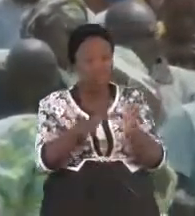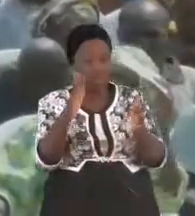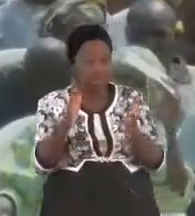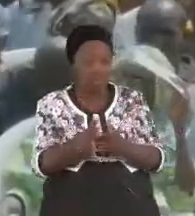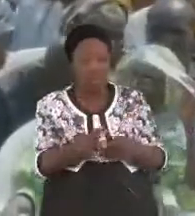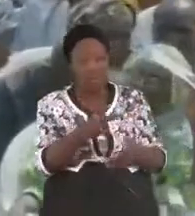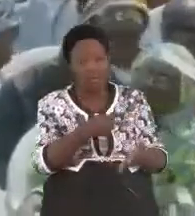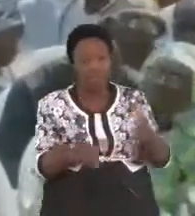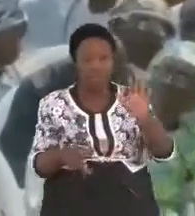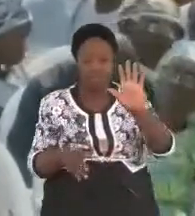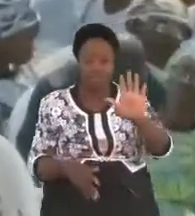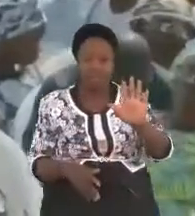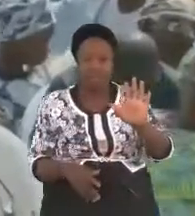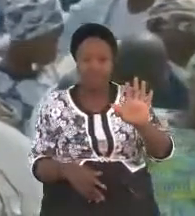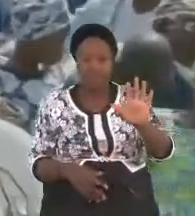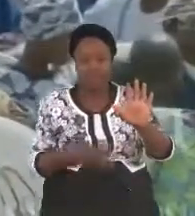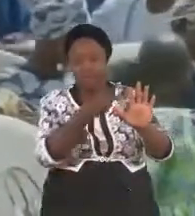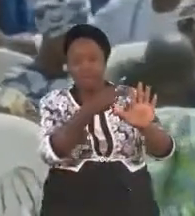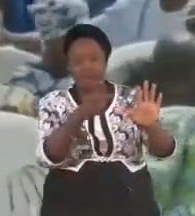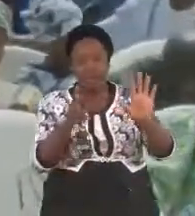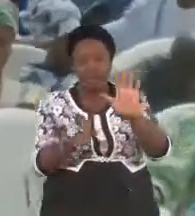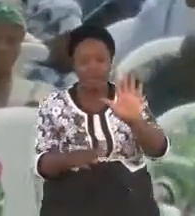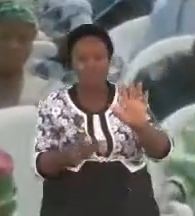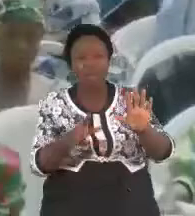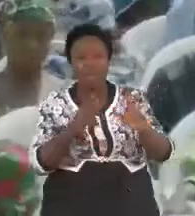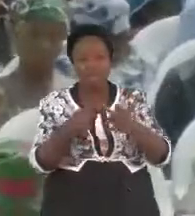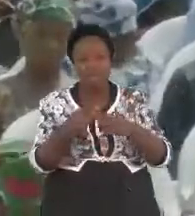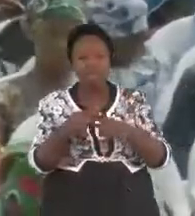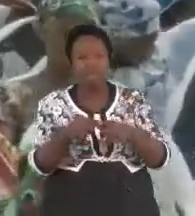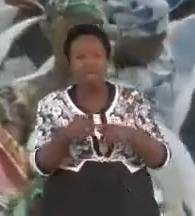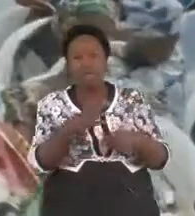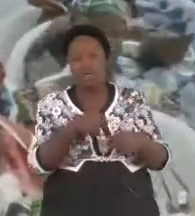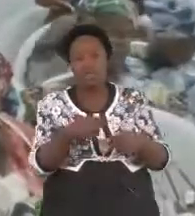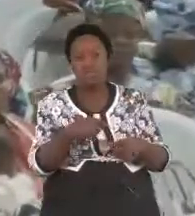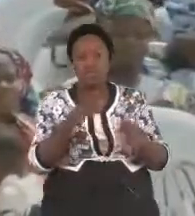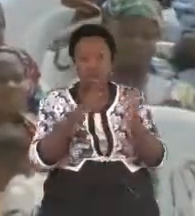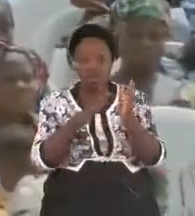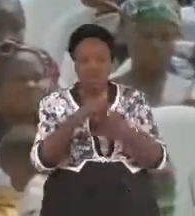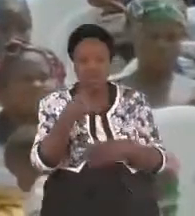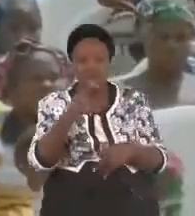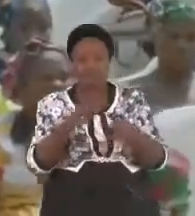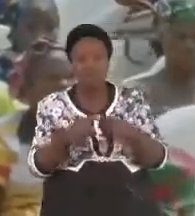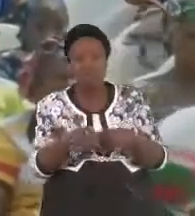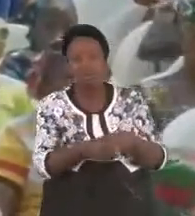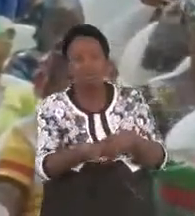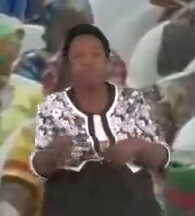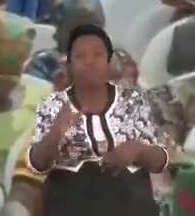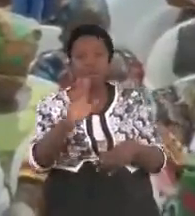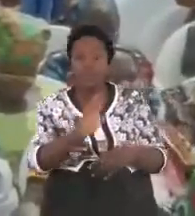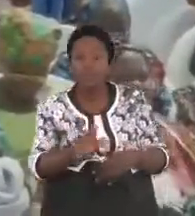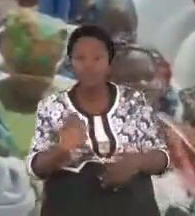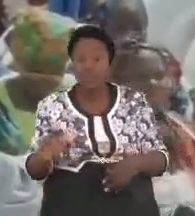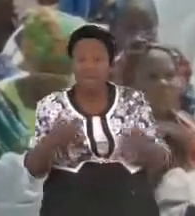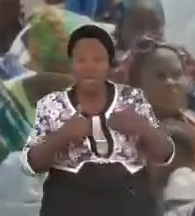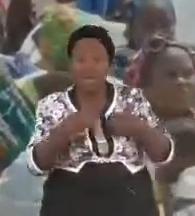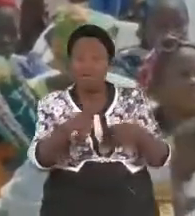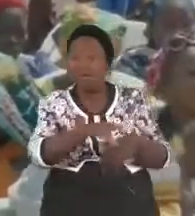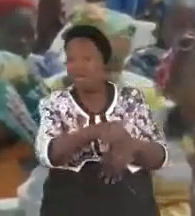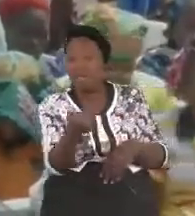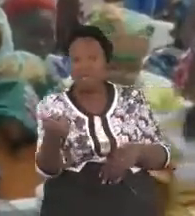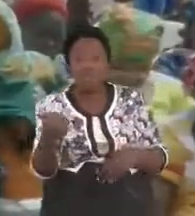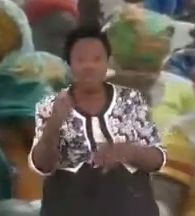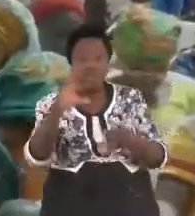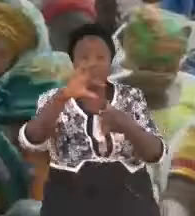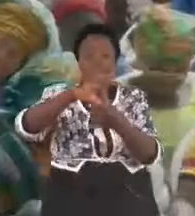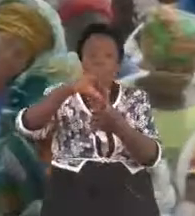5. In verse 5 it says, And then Jesus saith unto them, Children, have ye any meat? And